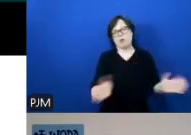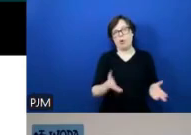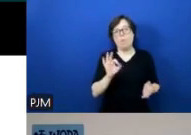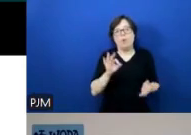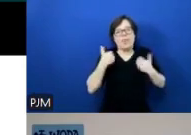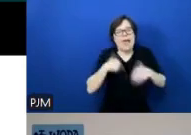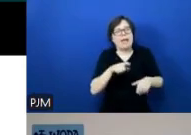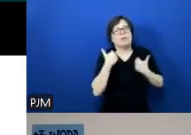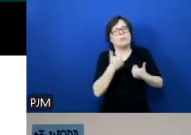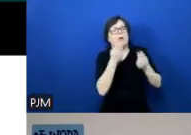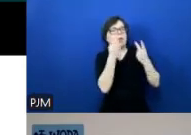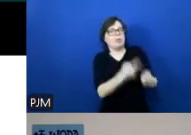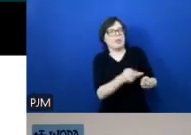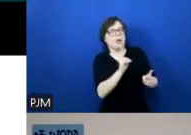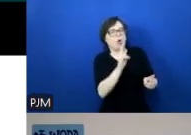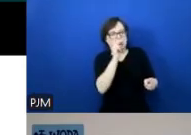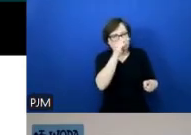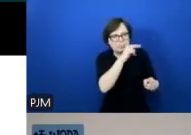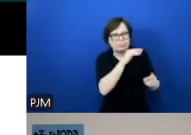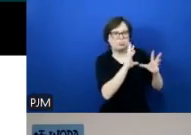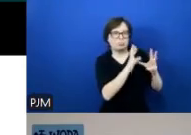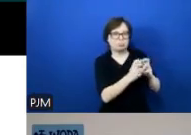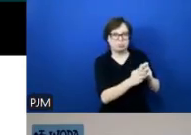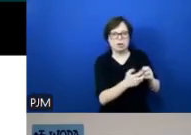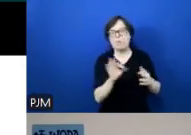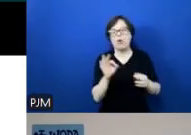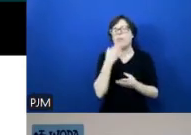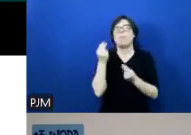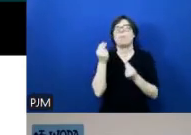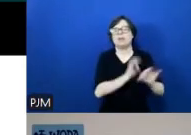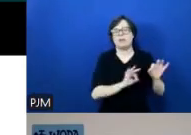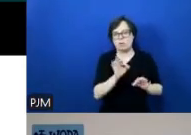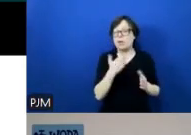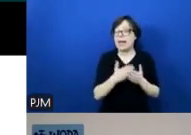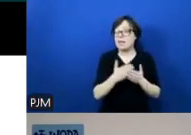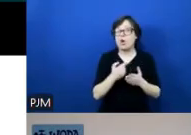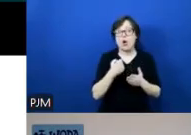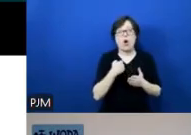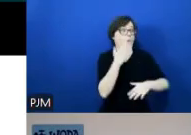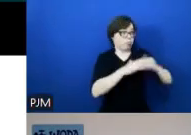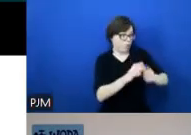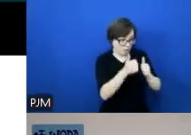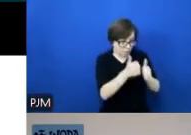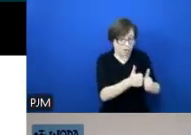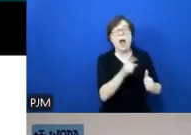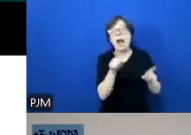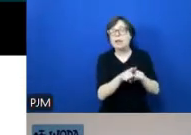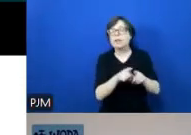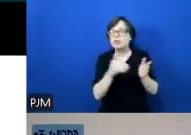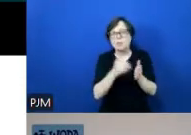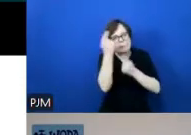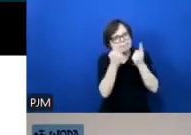after creating the system, so that we don't slide back, wasting a lot of money on renovations and